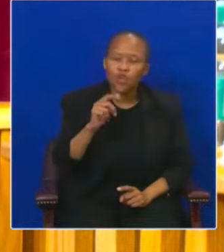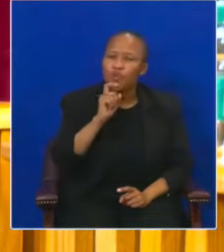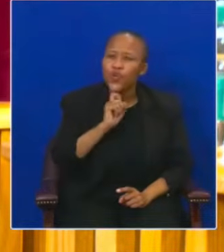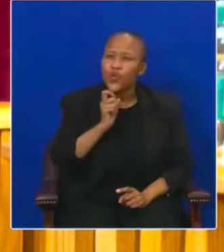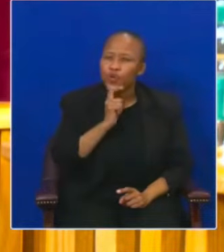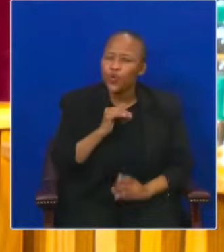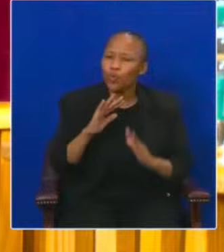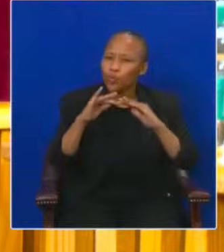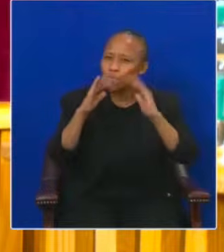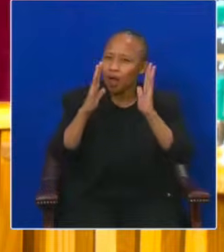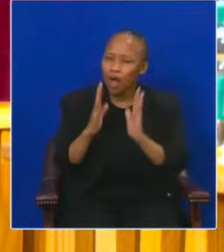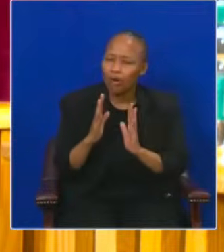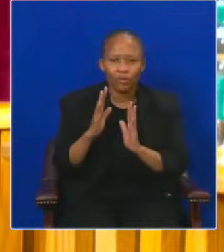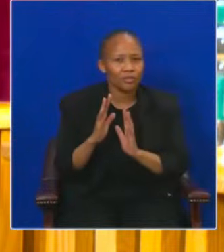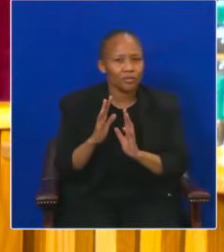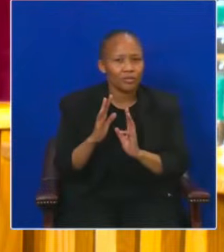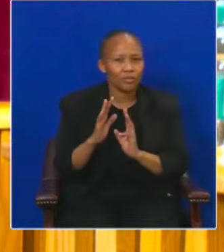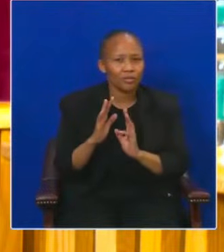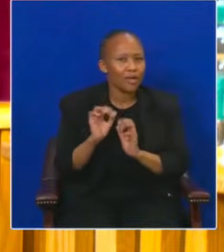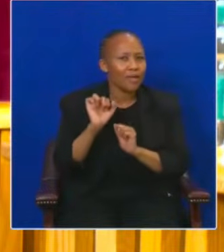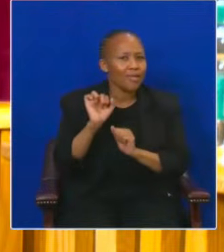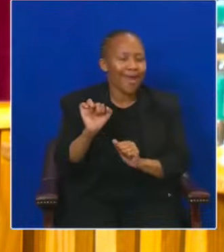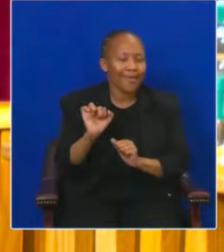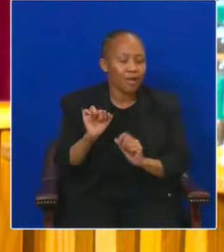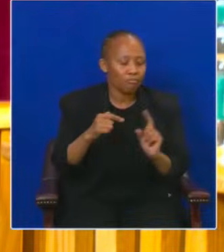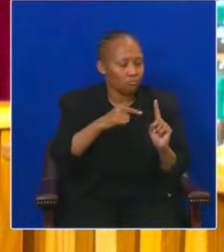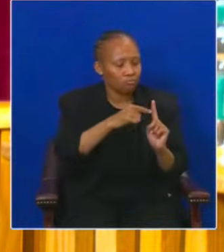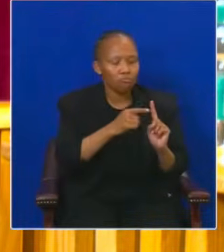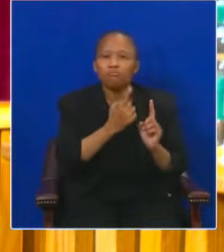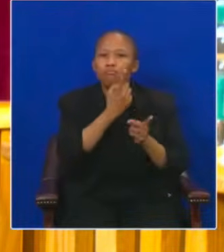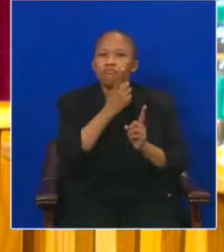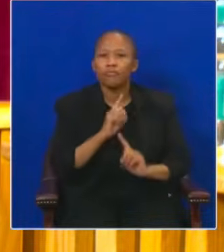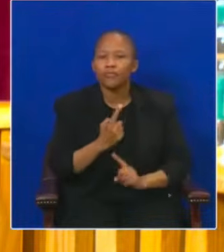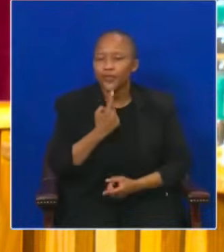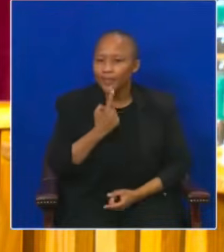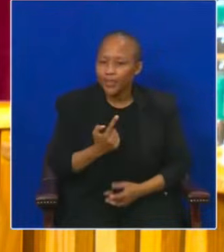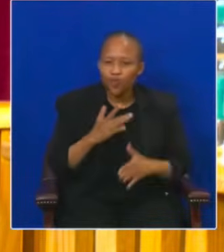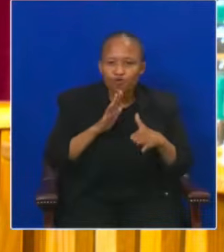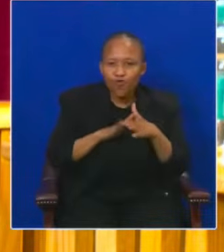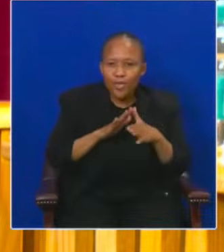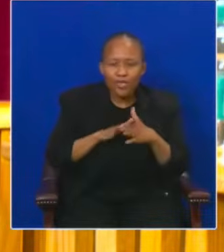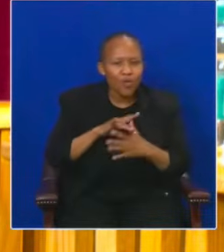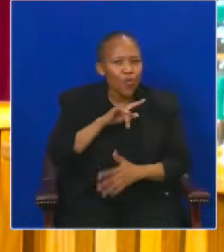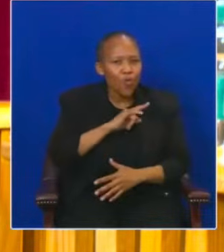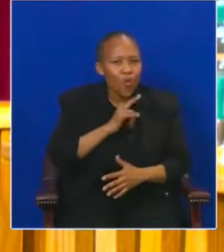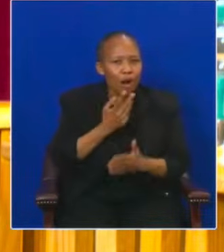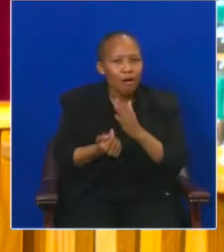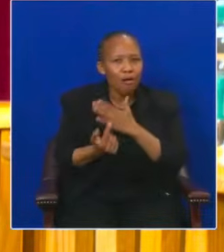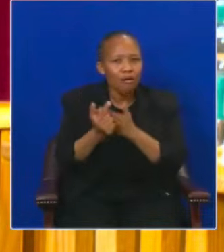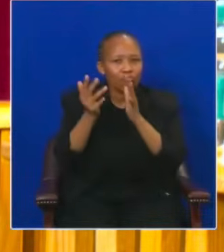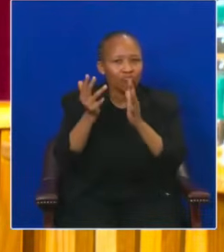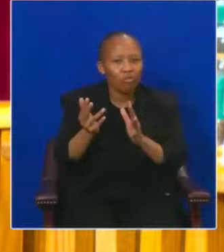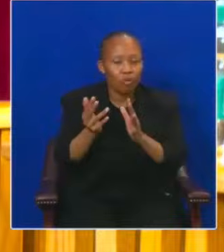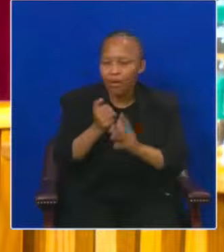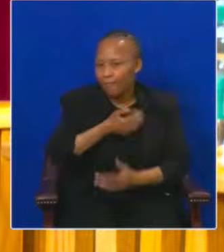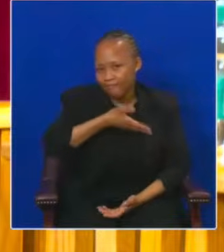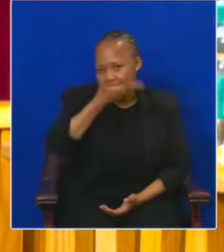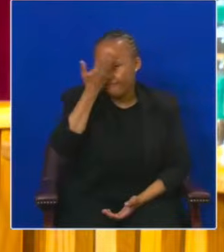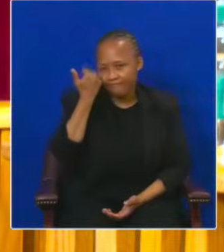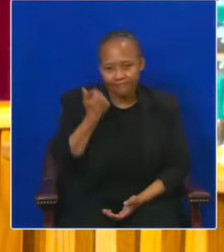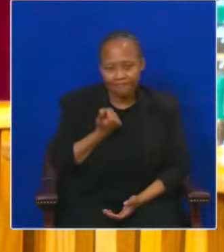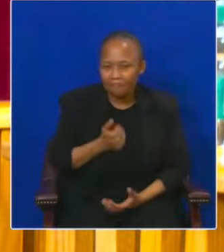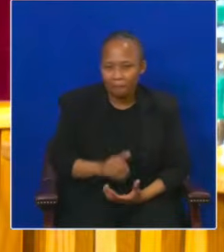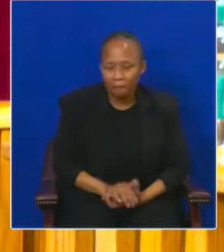his response was he didn't know the reasons why would the